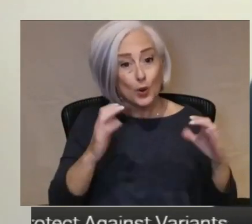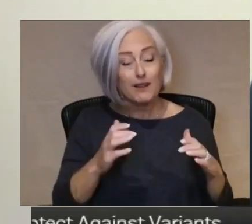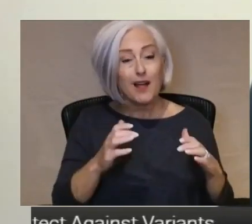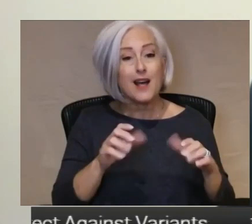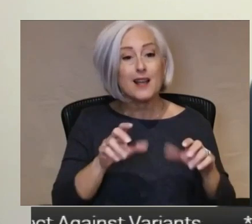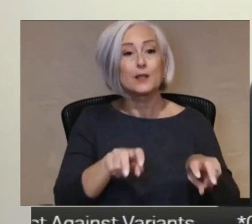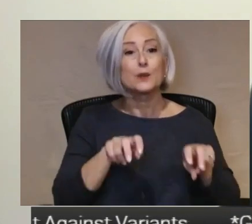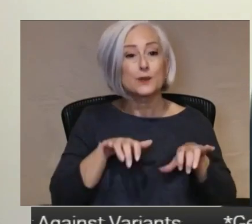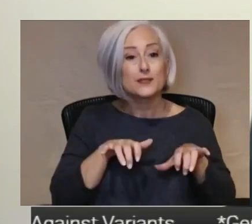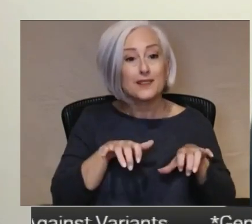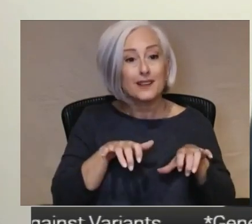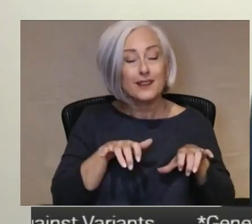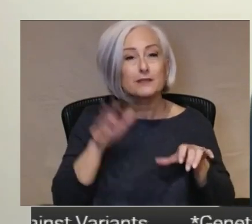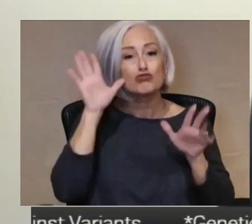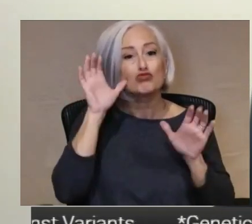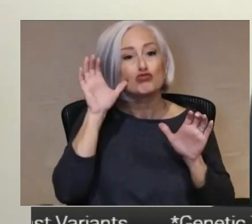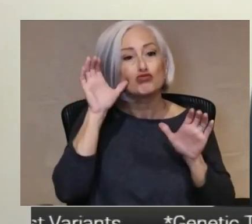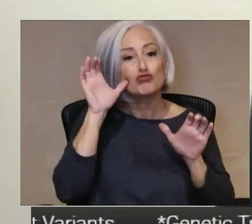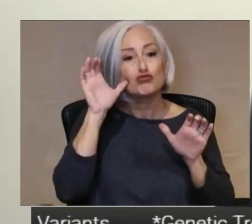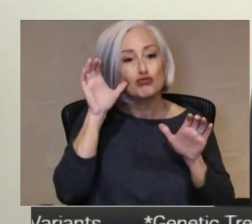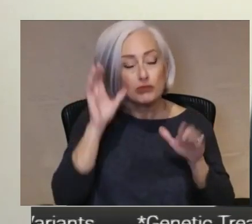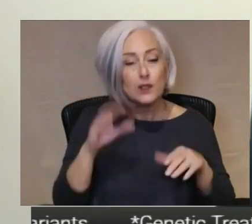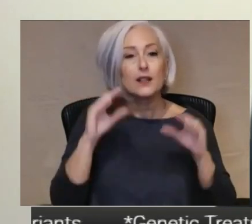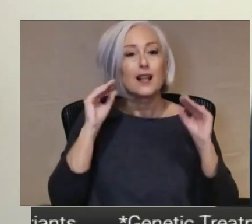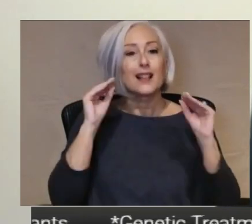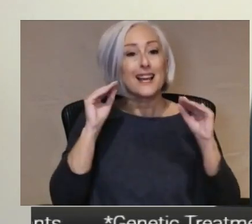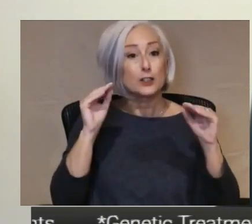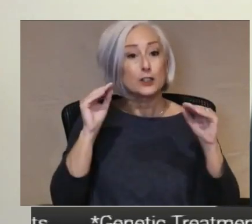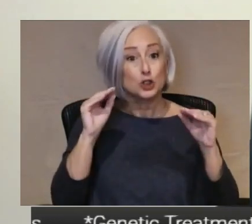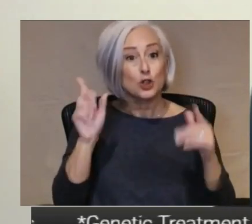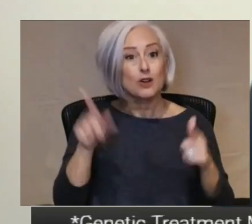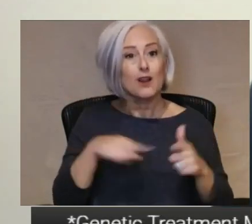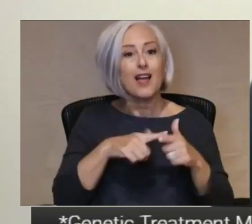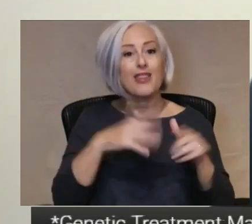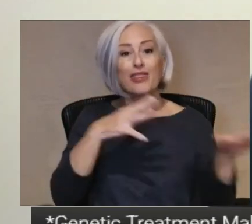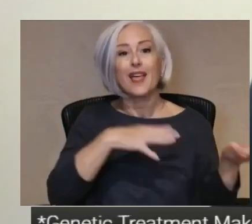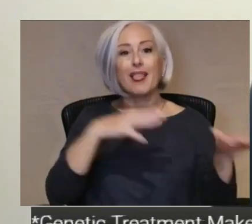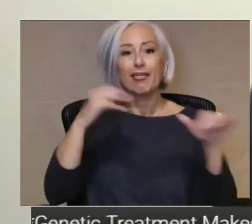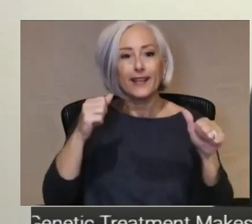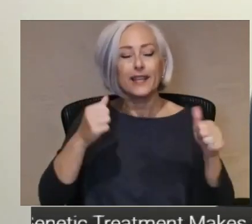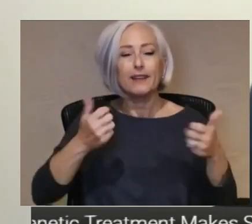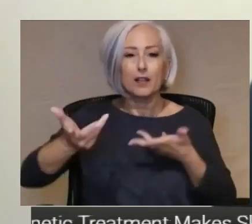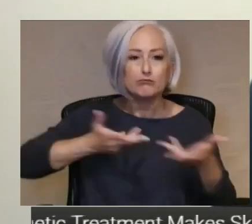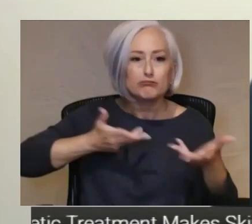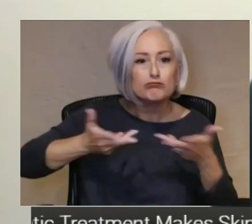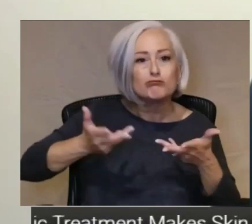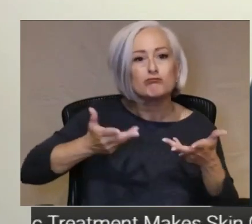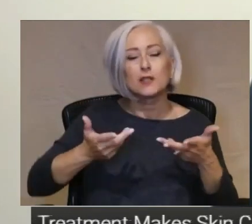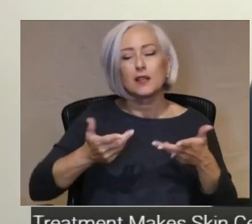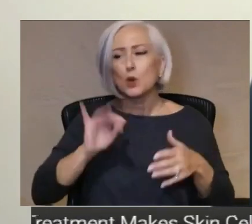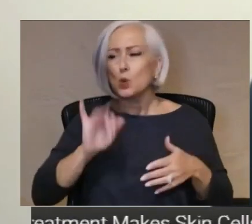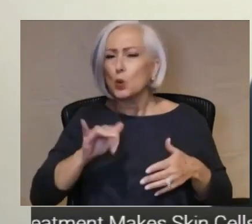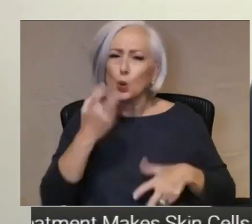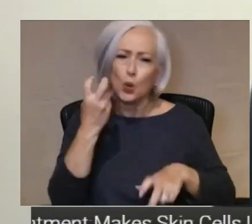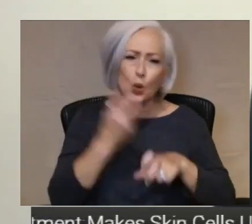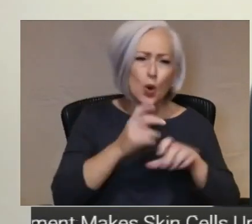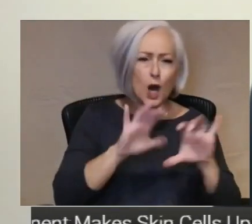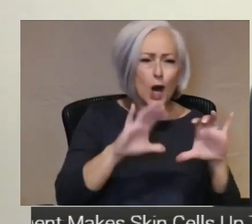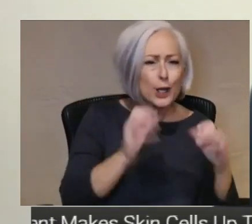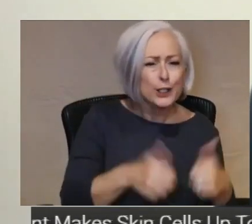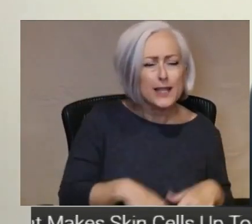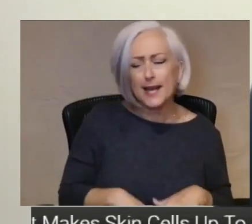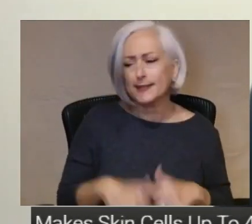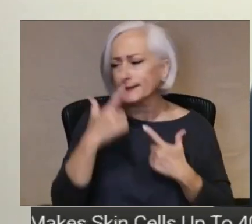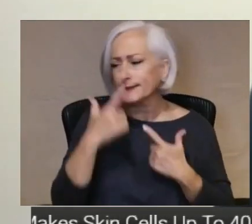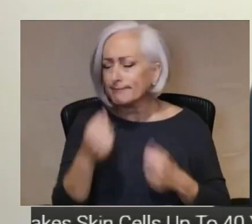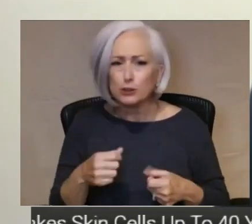you leave with all the other people in your class, and you can kind of share the experience of, wow, that was rough, or that was heavy, or that was interesting, you know, and just have that kind